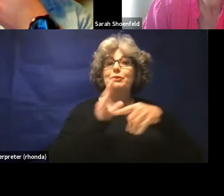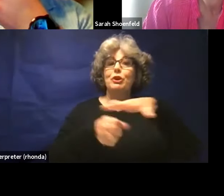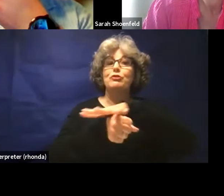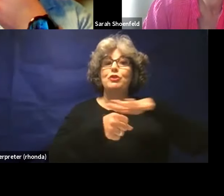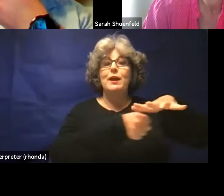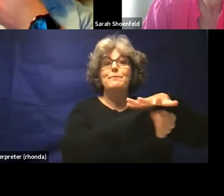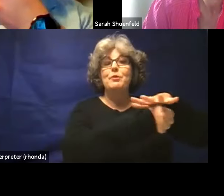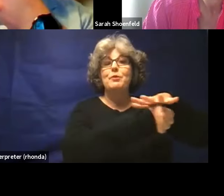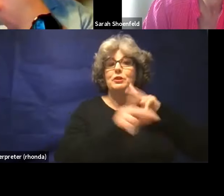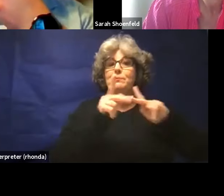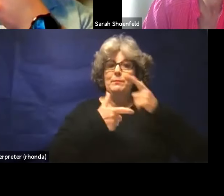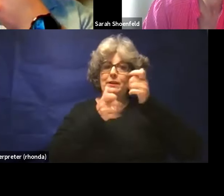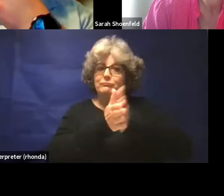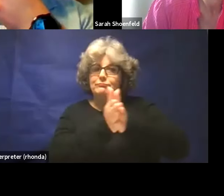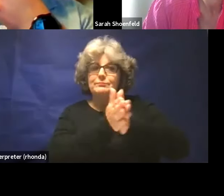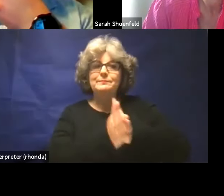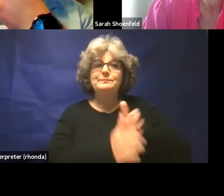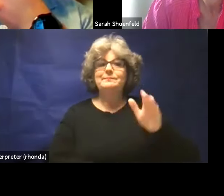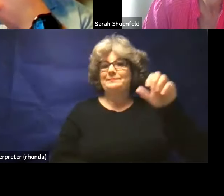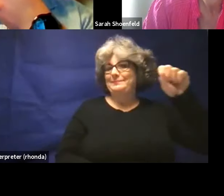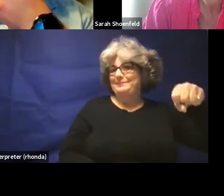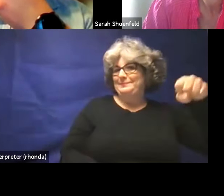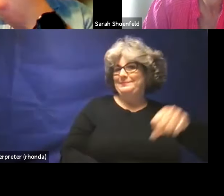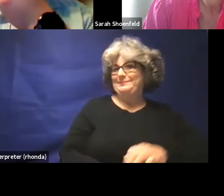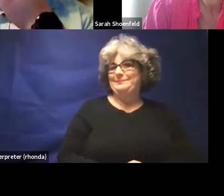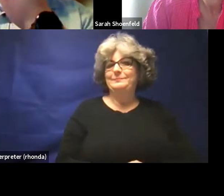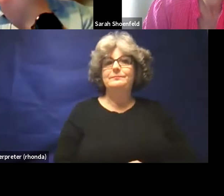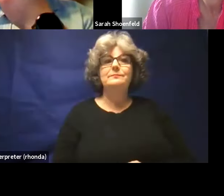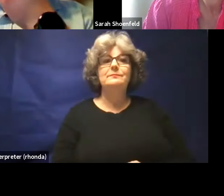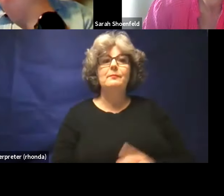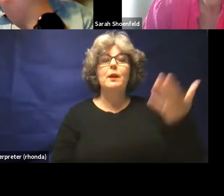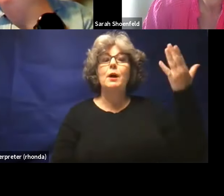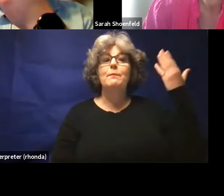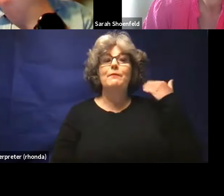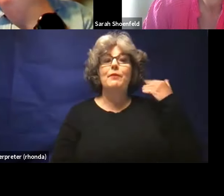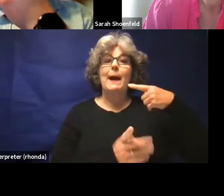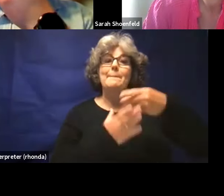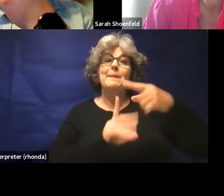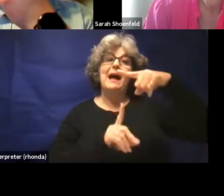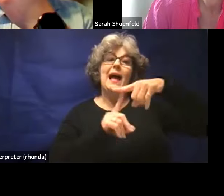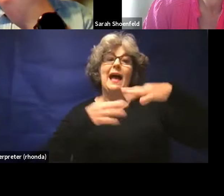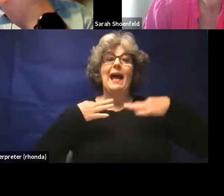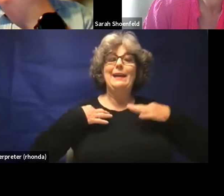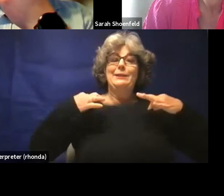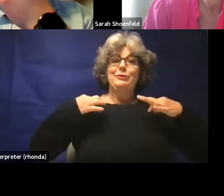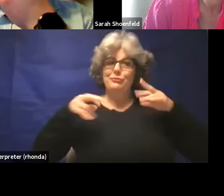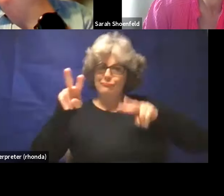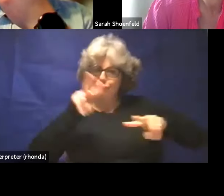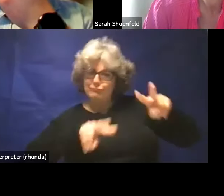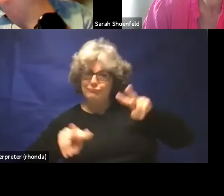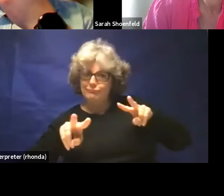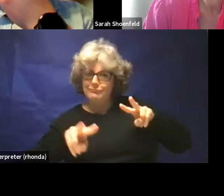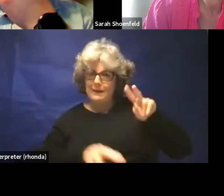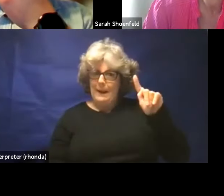everyone is very interested in neighborhoods. Before I'll buy one of those t-shirts or anything that has it, I make sure they put Tacoma in the